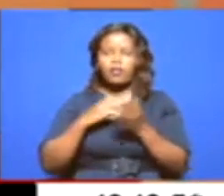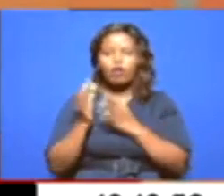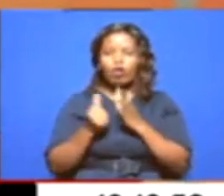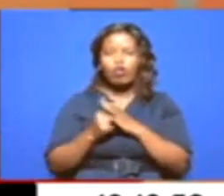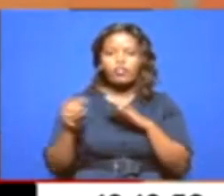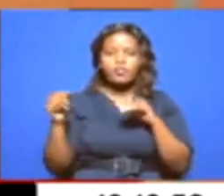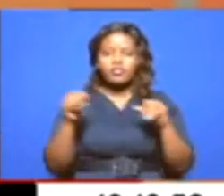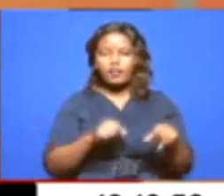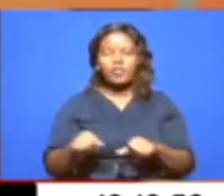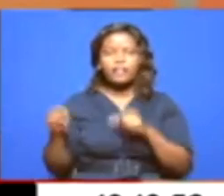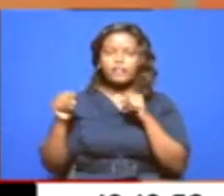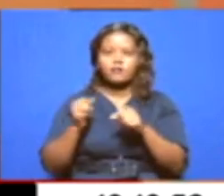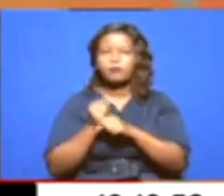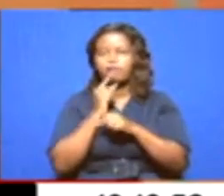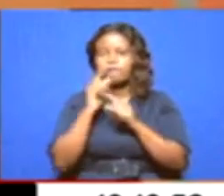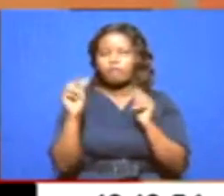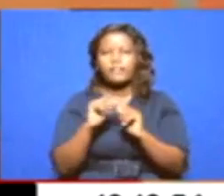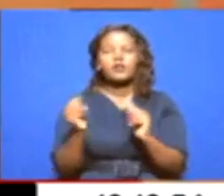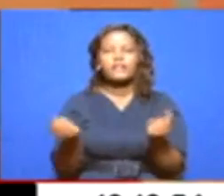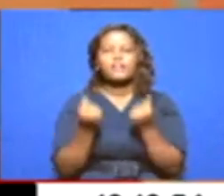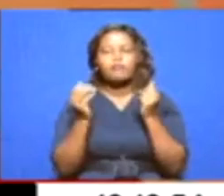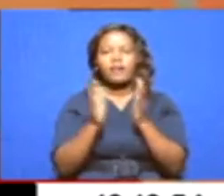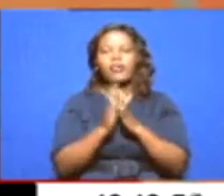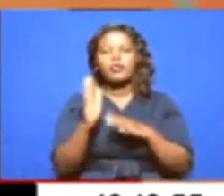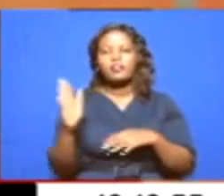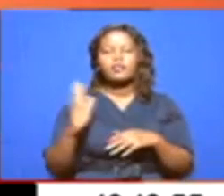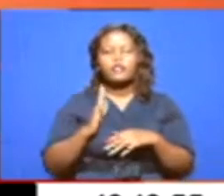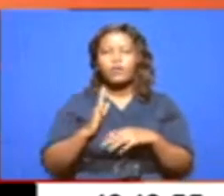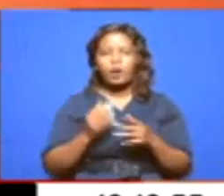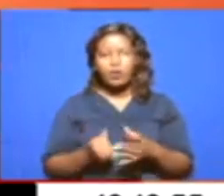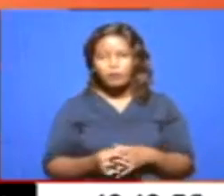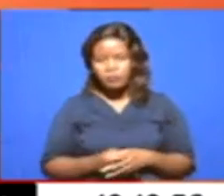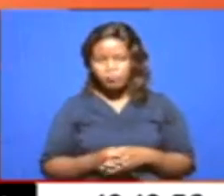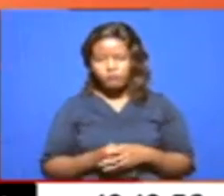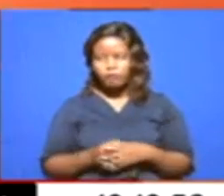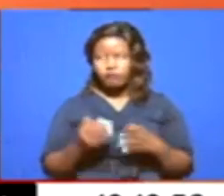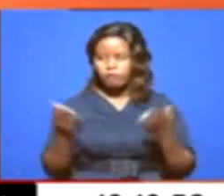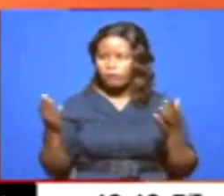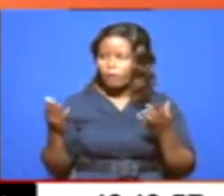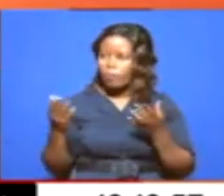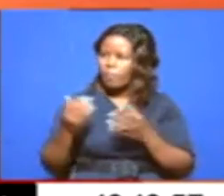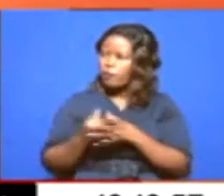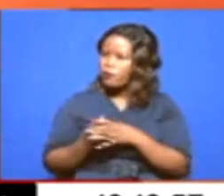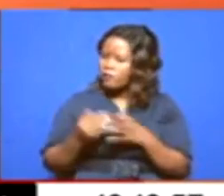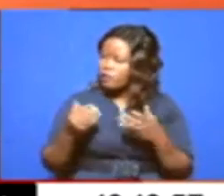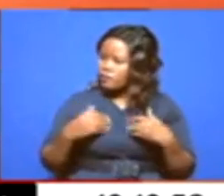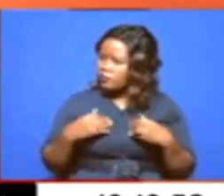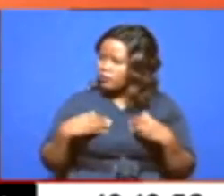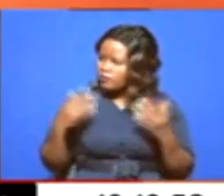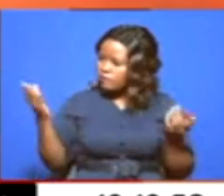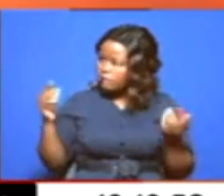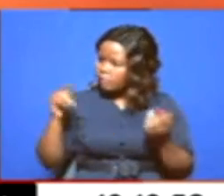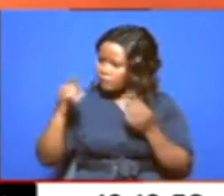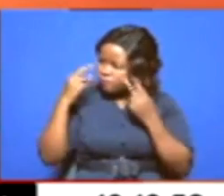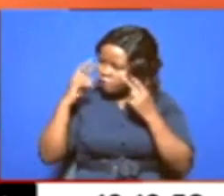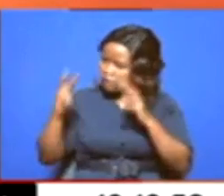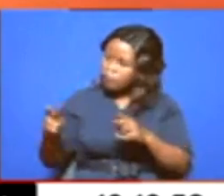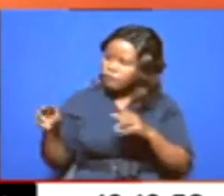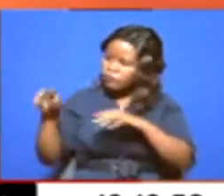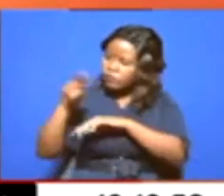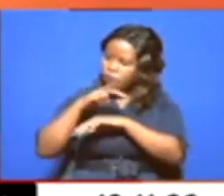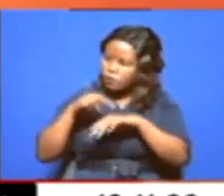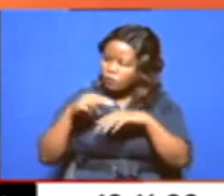and secure for our athletes to run on. Let me start with the, because having seen that course at the Nationals, let me talk about the first